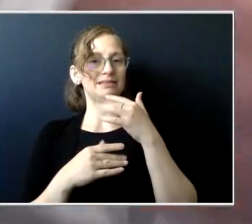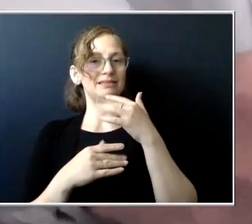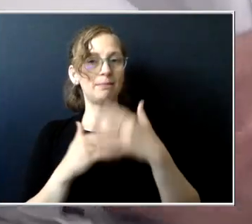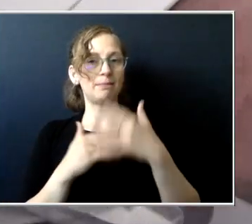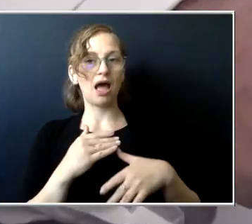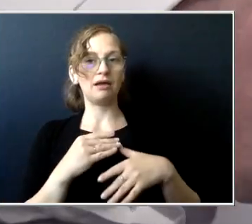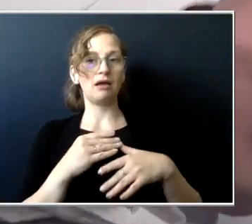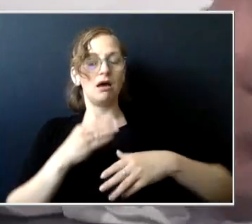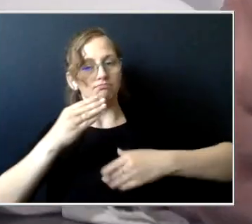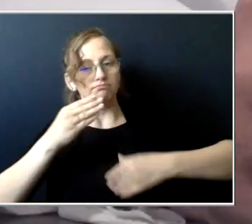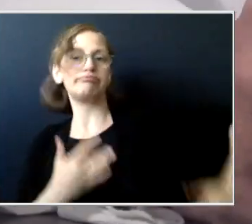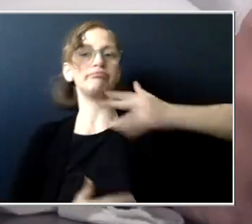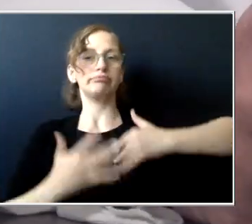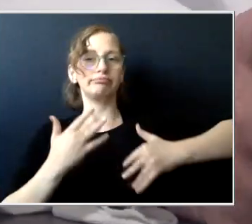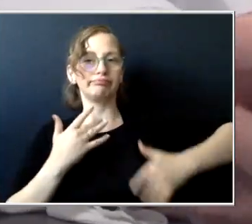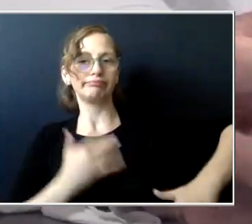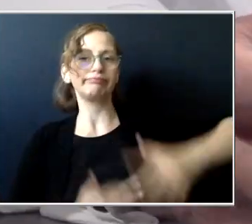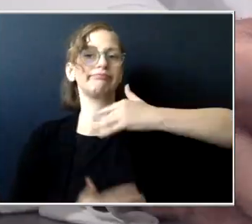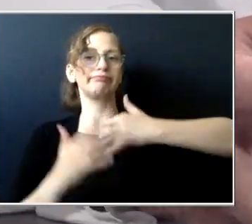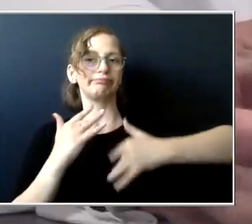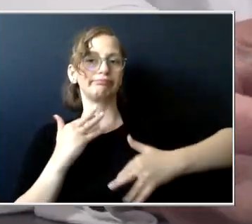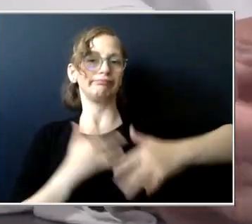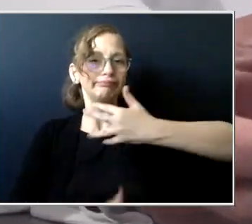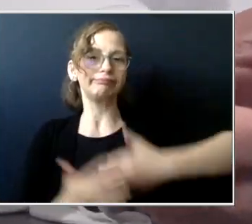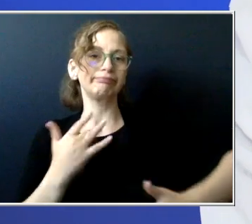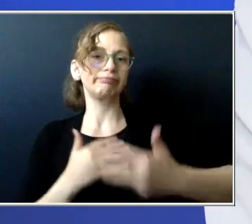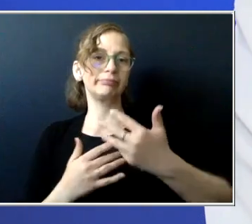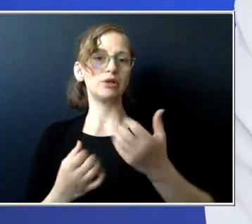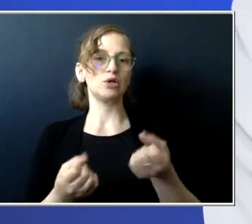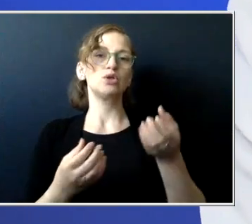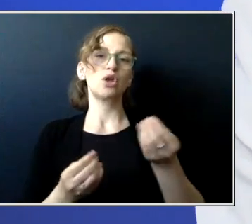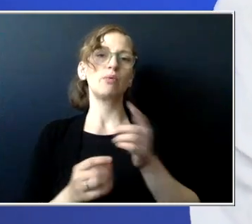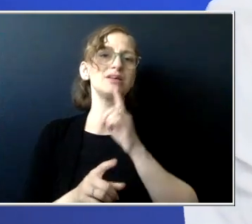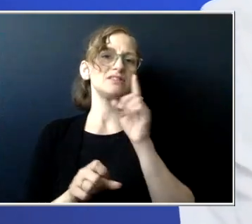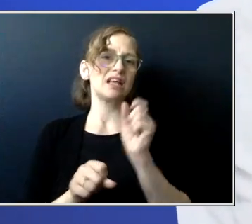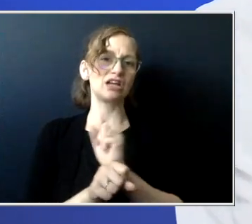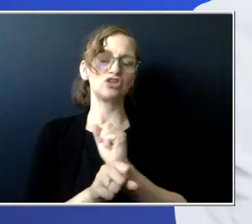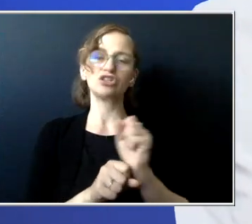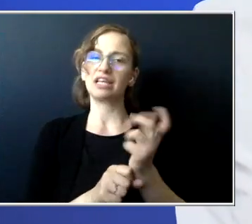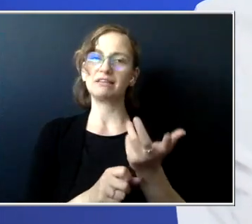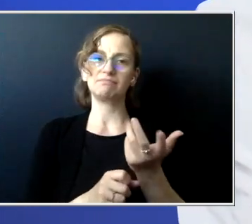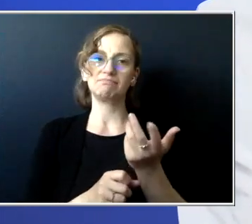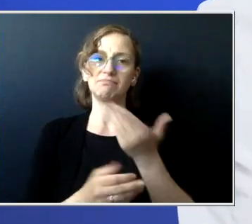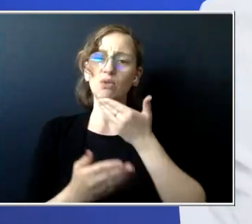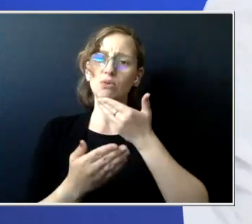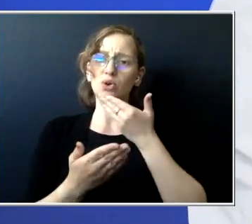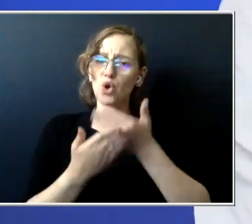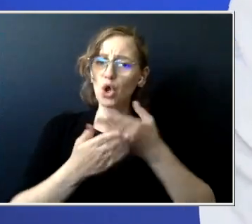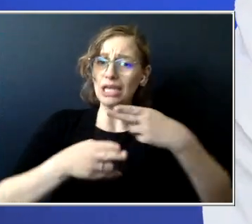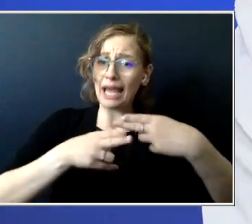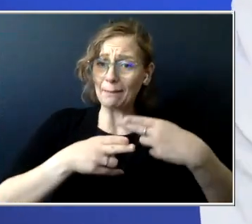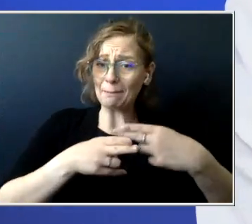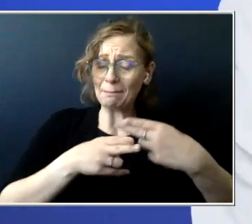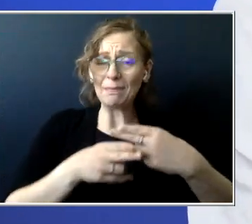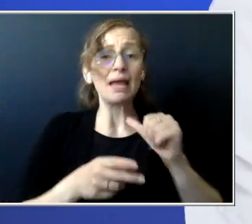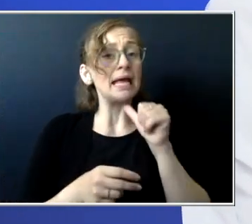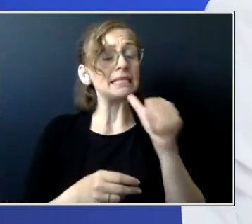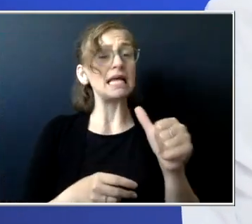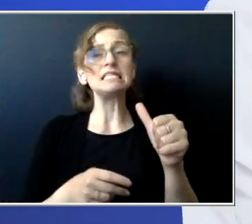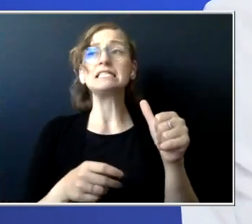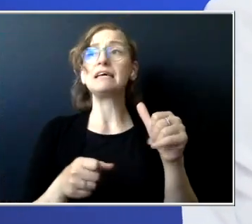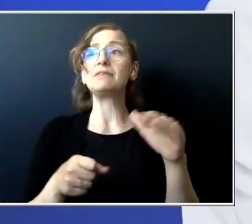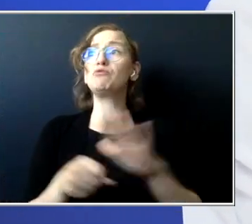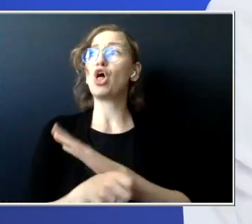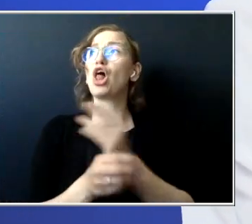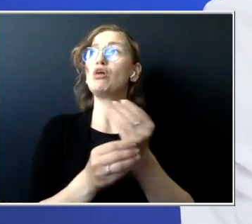as the video was describing. And what that does, it's actually a very aptly named device because it doesn't completely eliminate the ventricular function, but